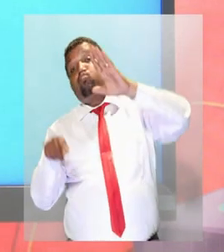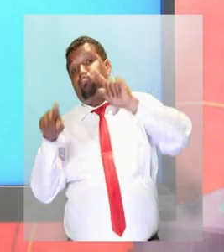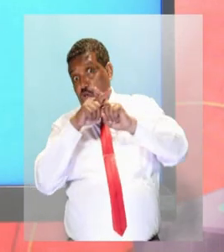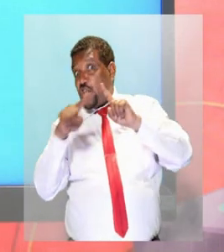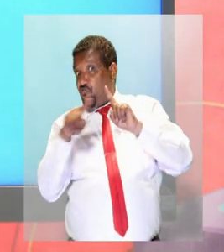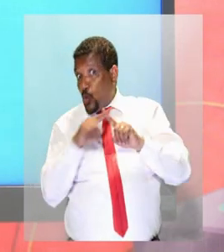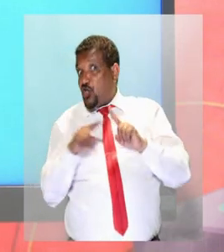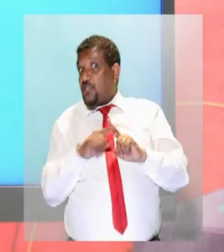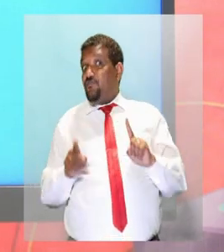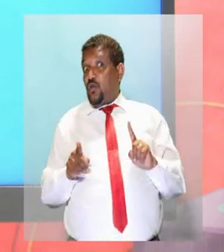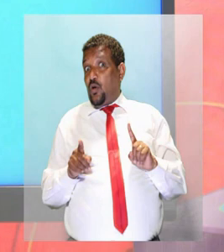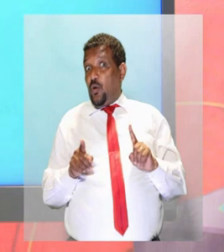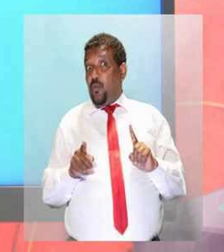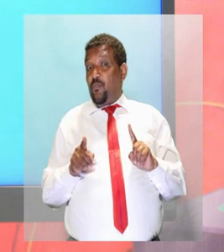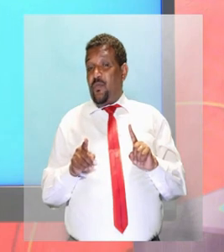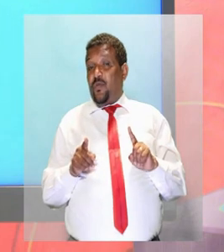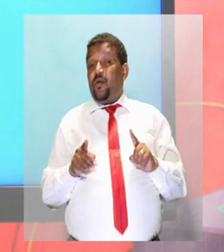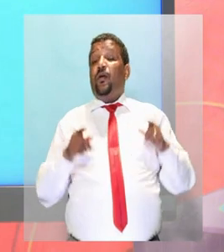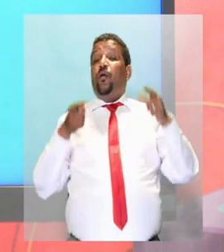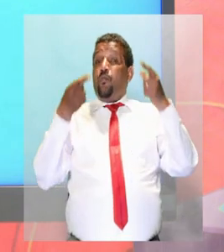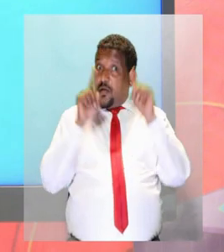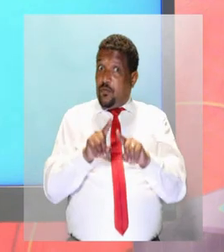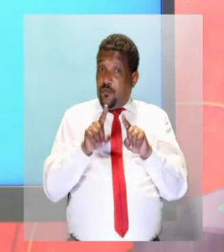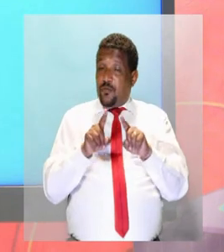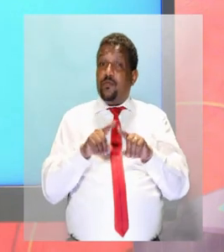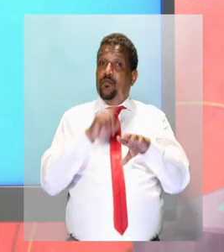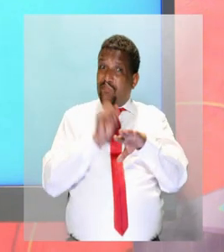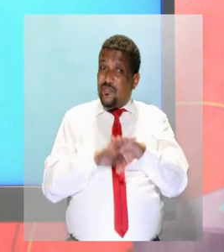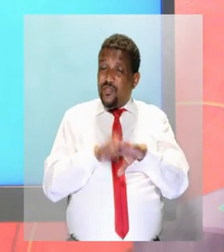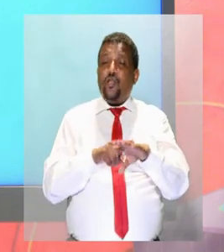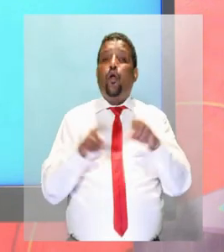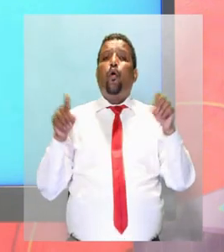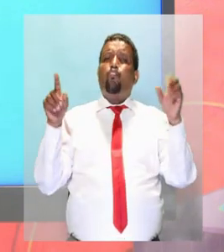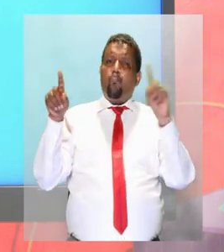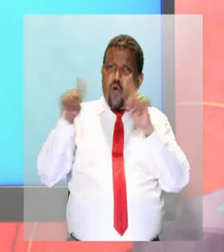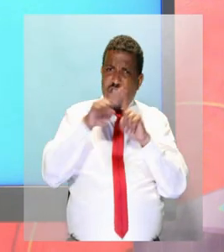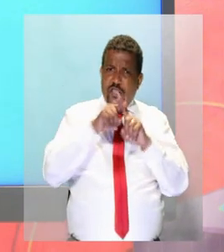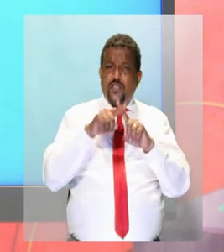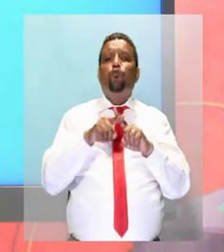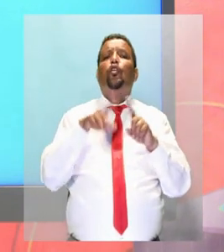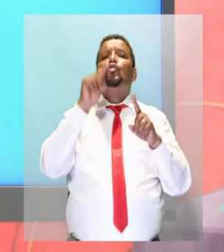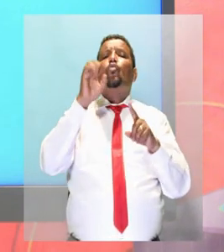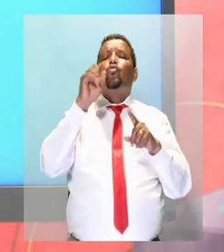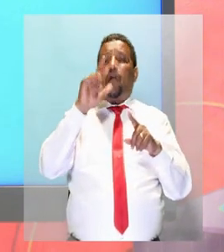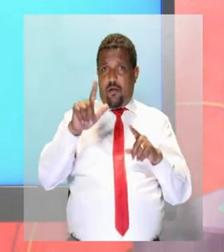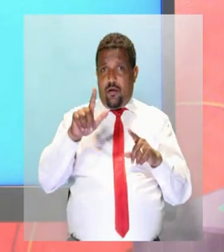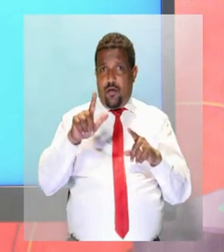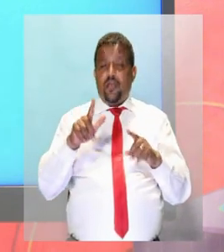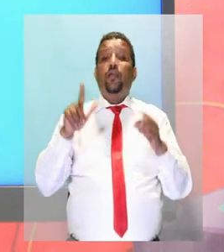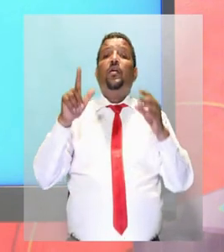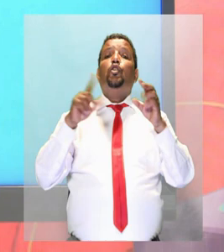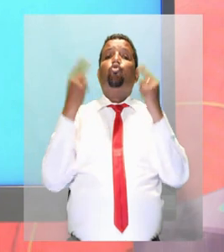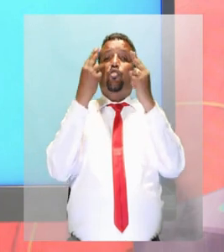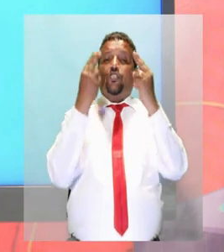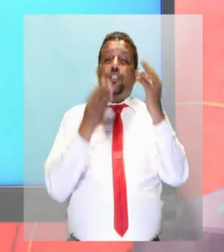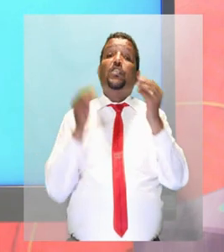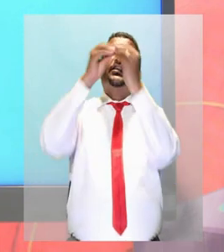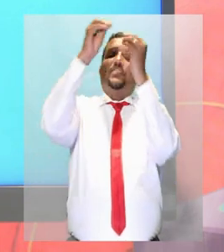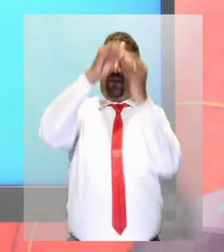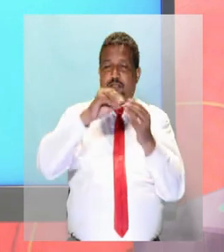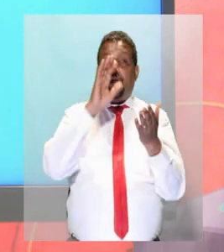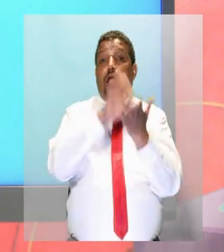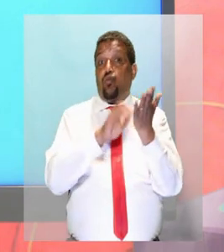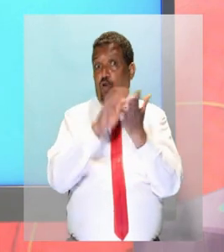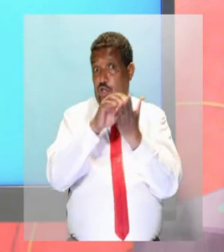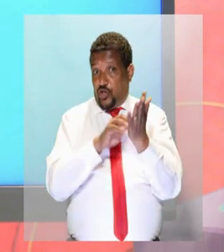Or simply, whenever mu is positive, total utility increases. This is the first relationship. Second,